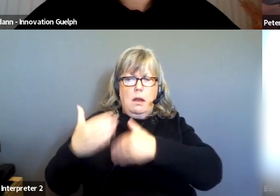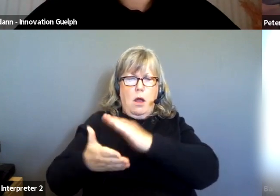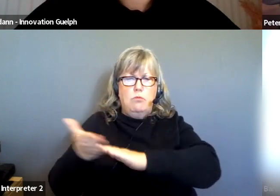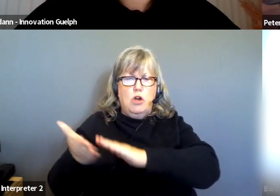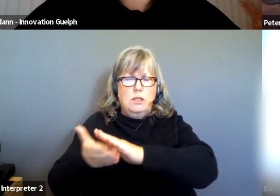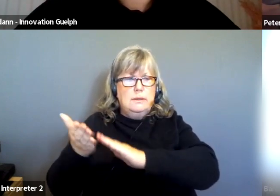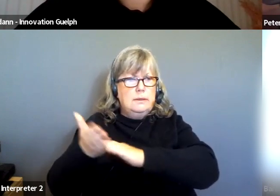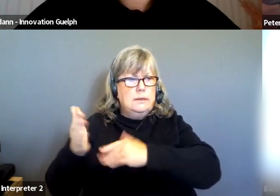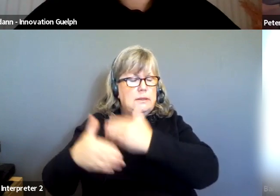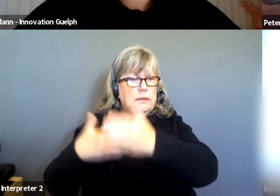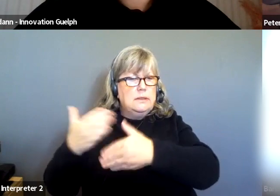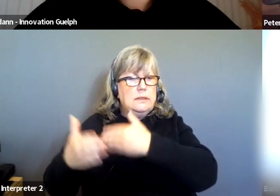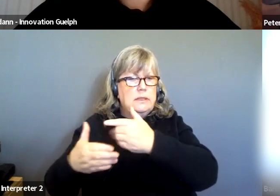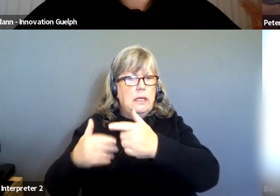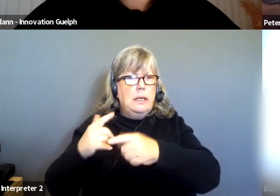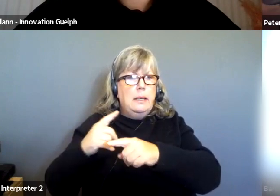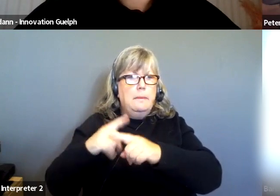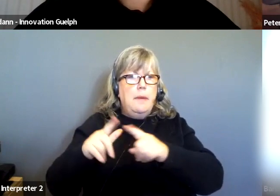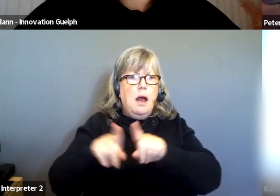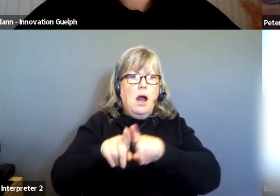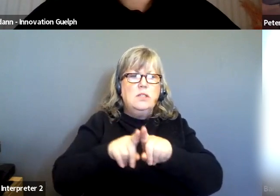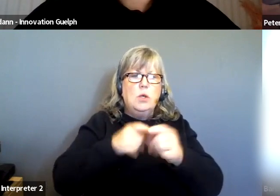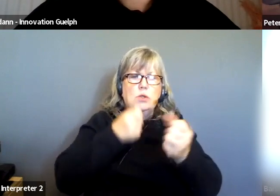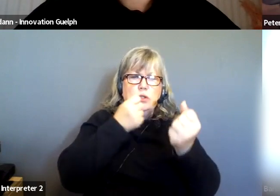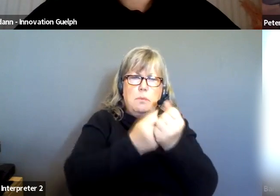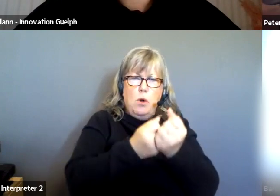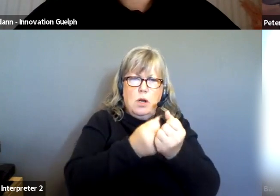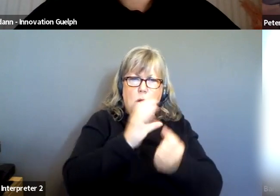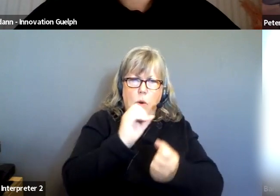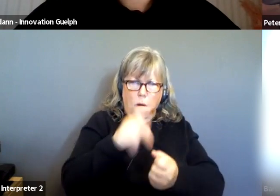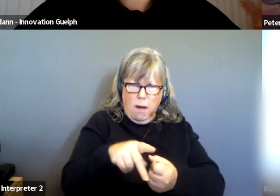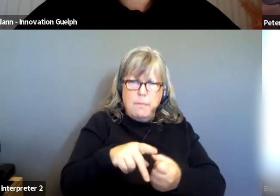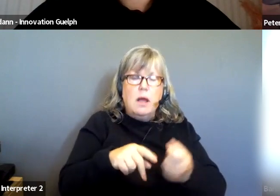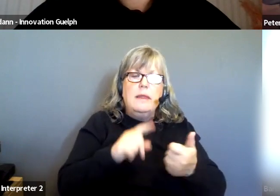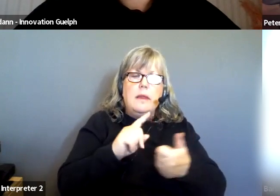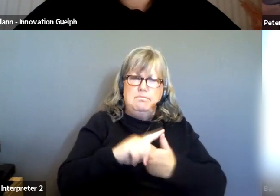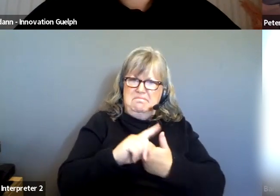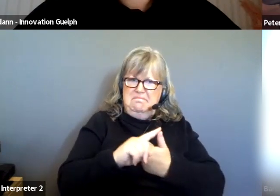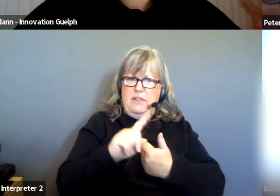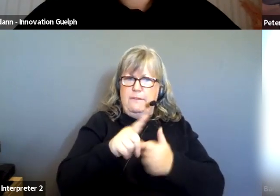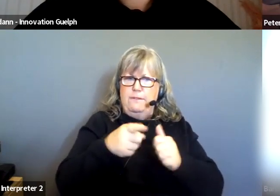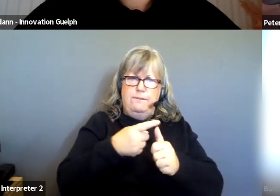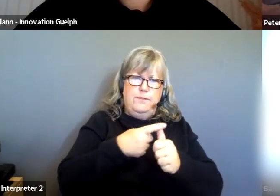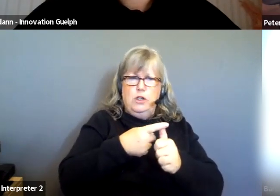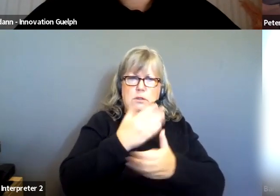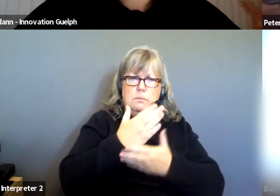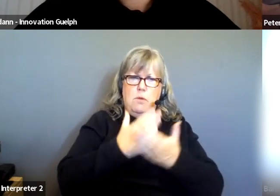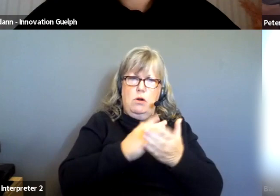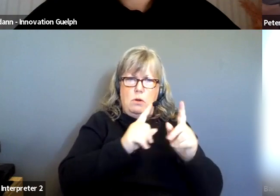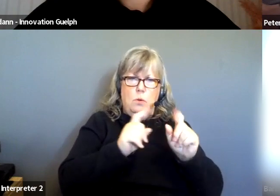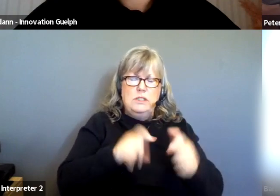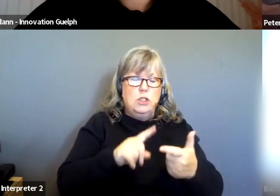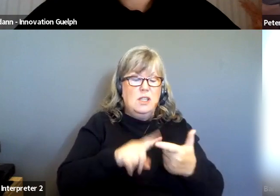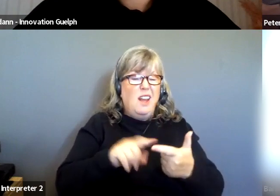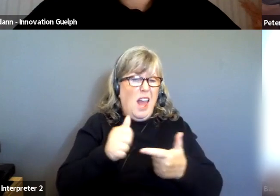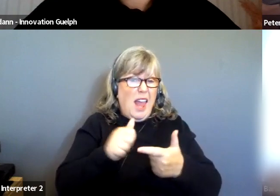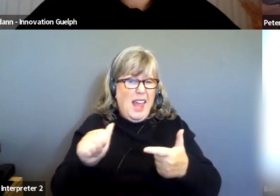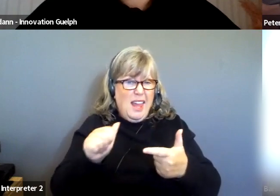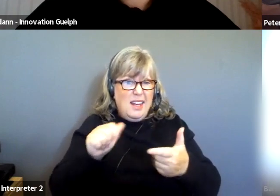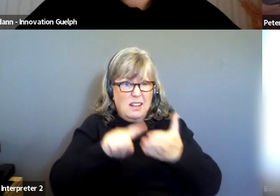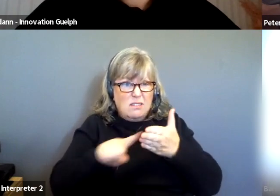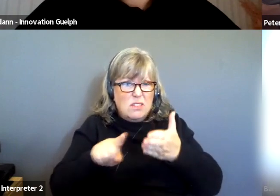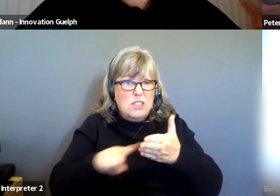supporting co-ops. So that's the first part. And then just wondering if there have been any studies